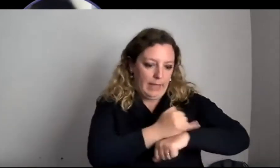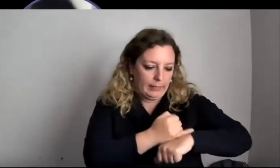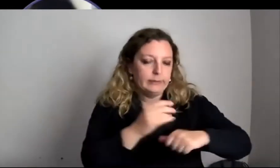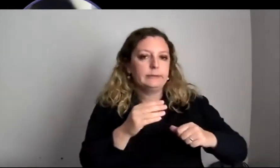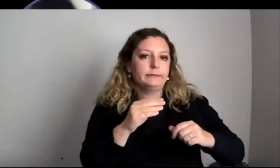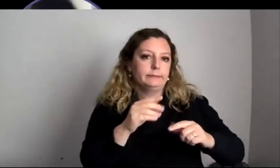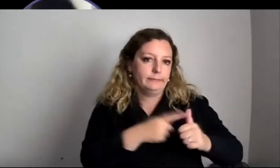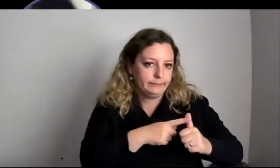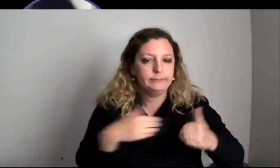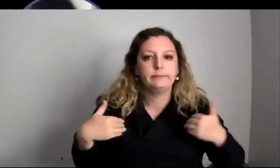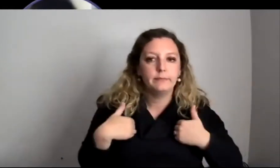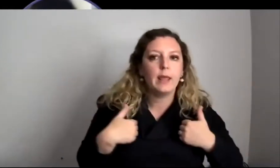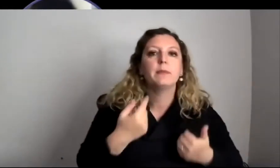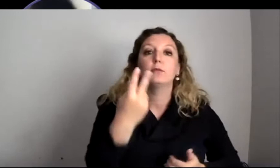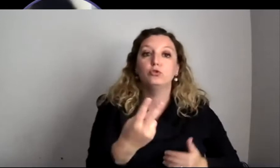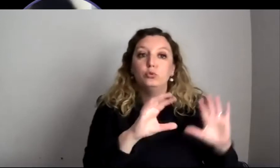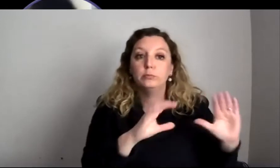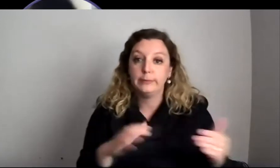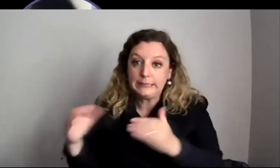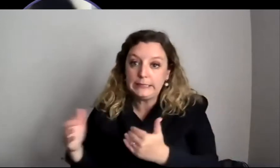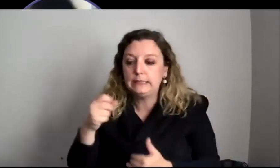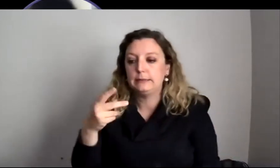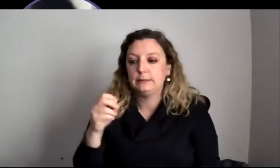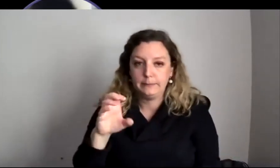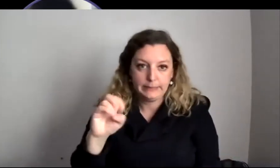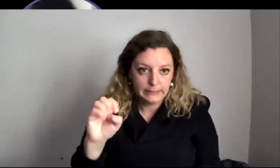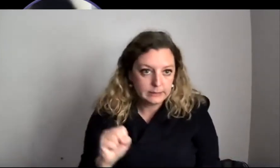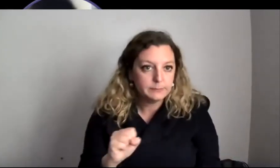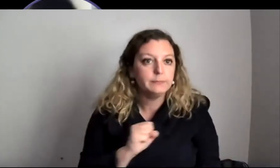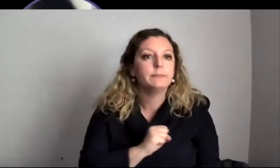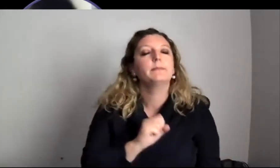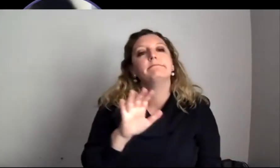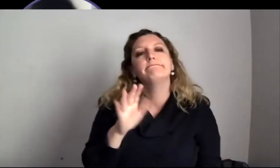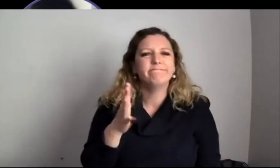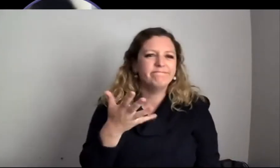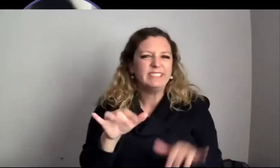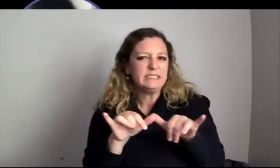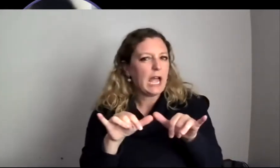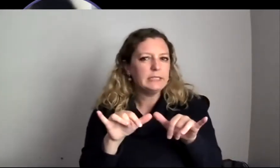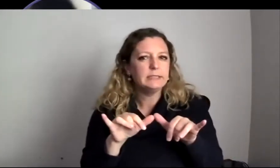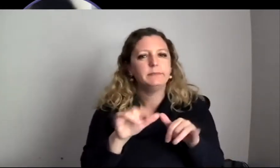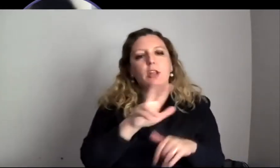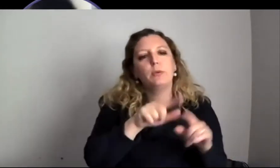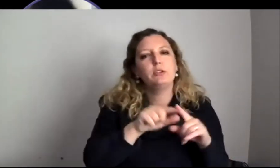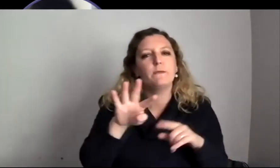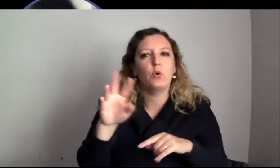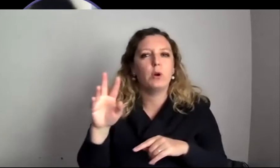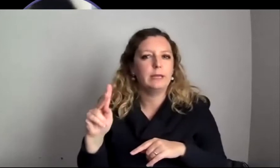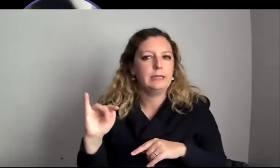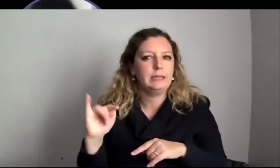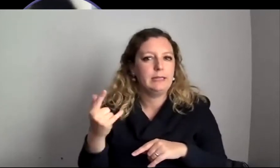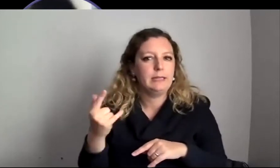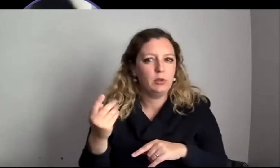comprise two species within the genus Varecia. They're moderately sized, so they're 3 to 4 kilos, so